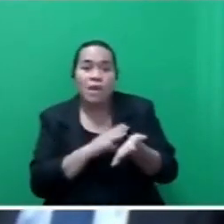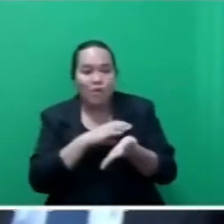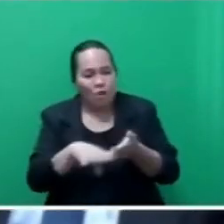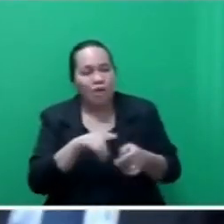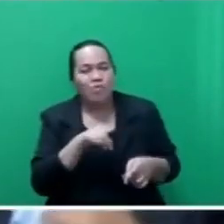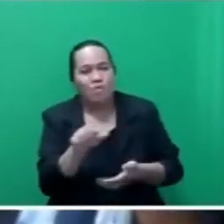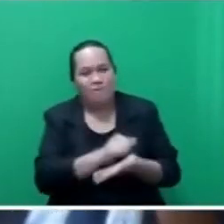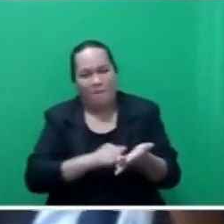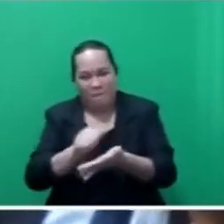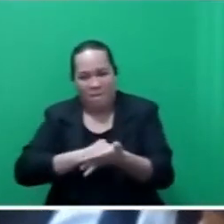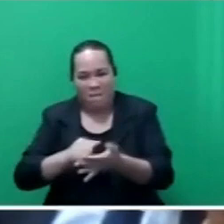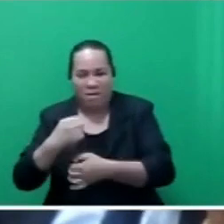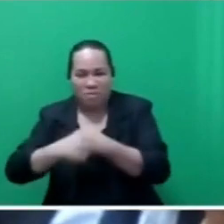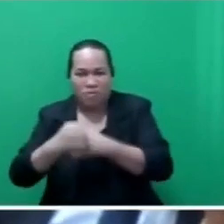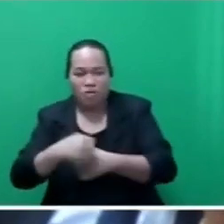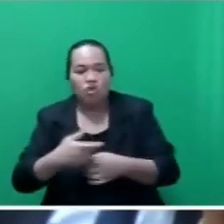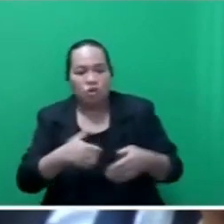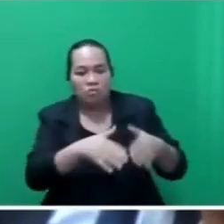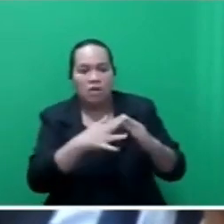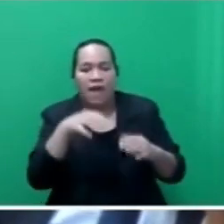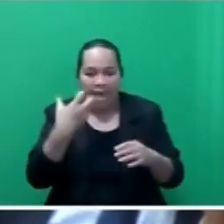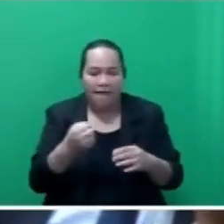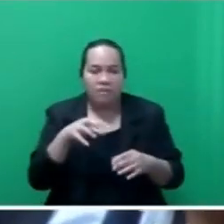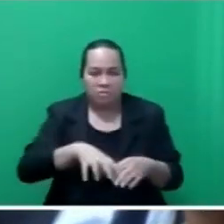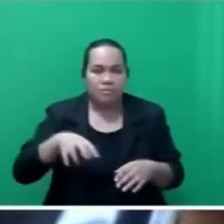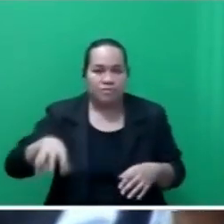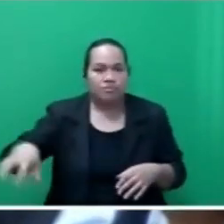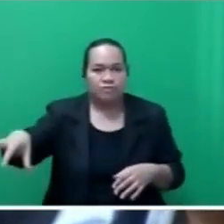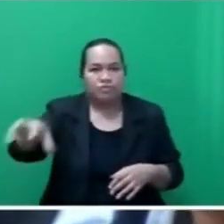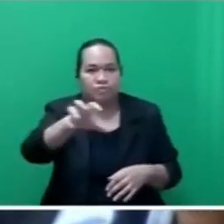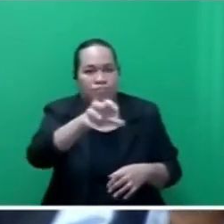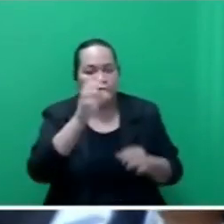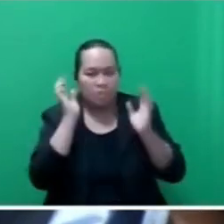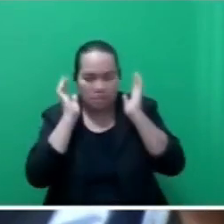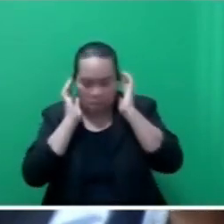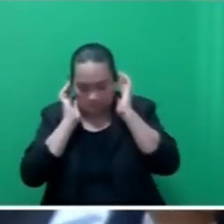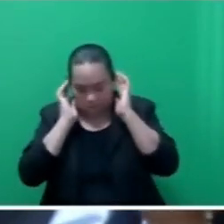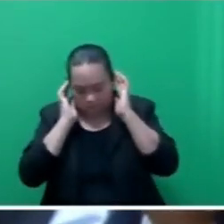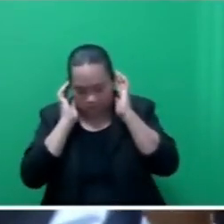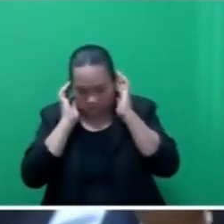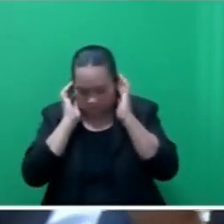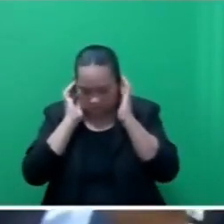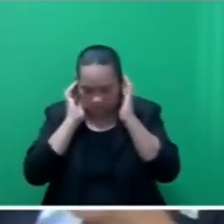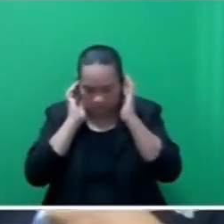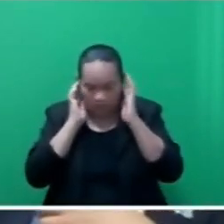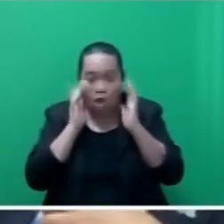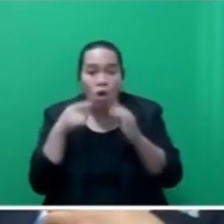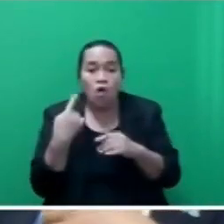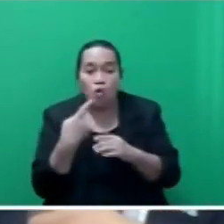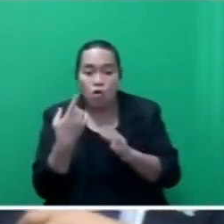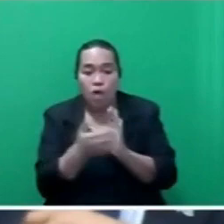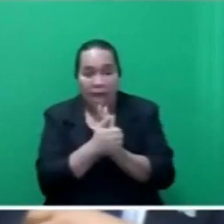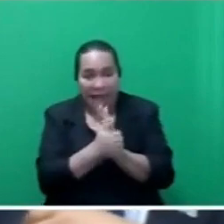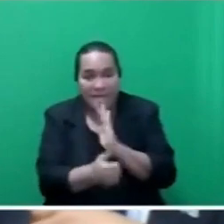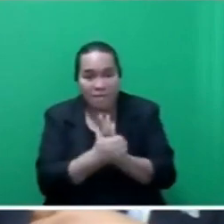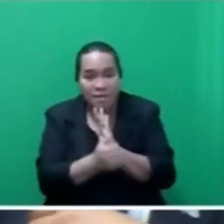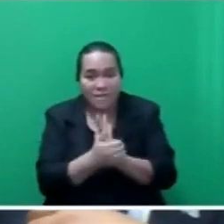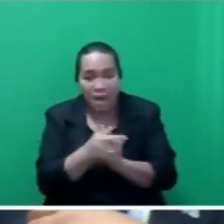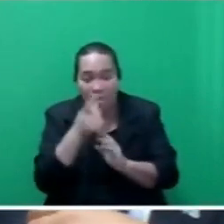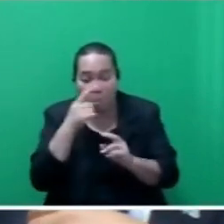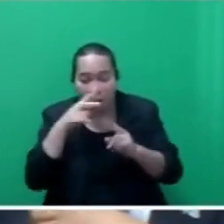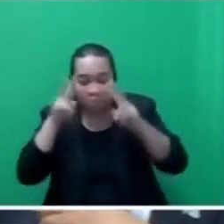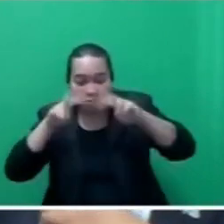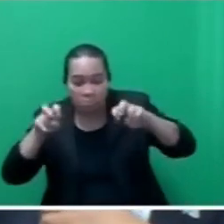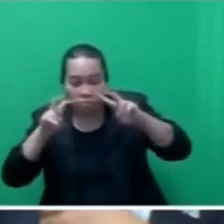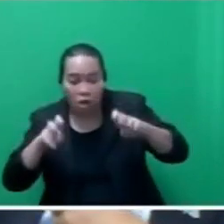Speaker, the experts, the researchers in nephrologists continue to talk